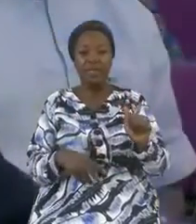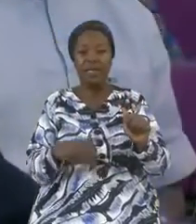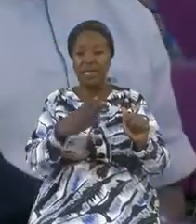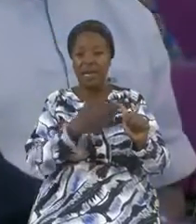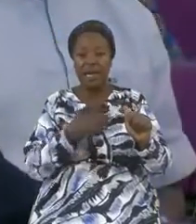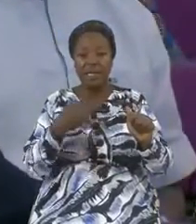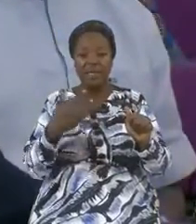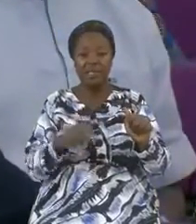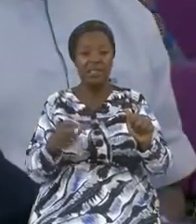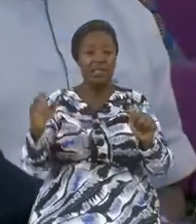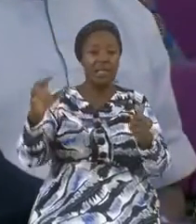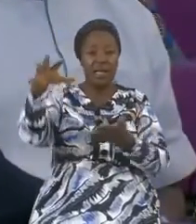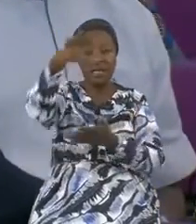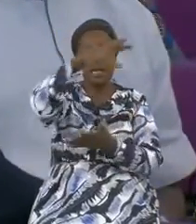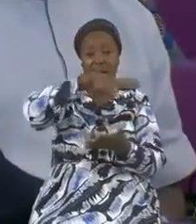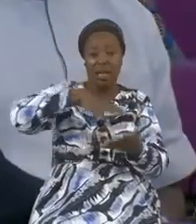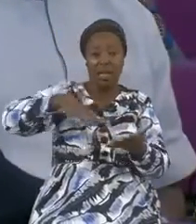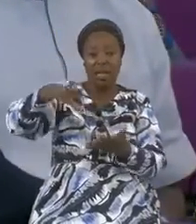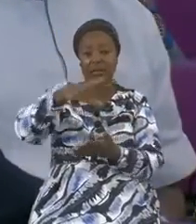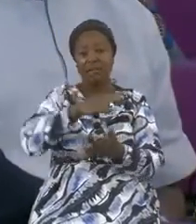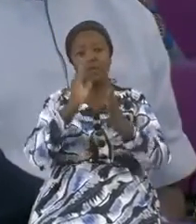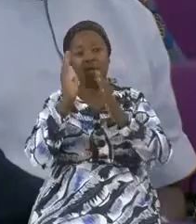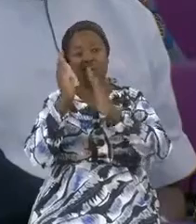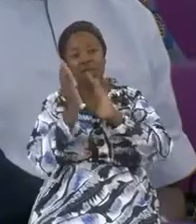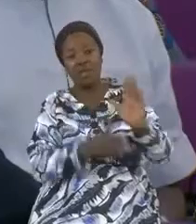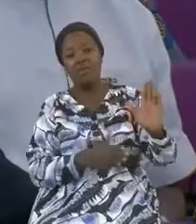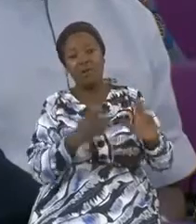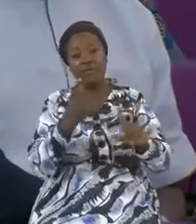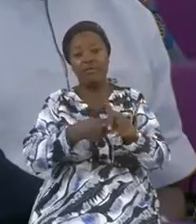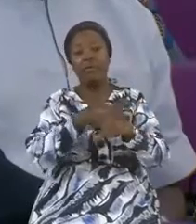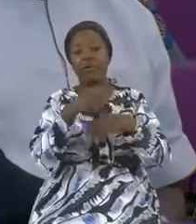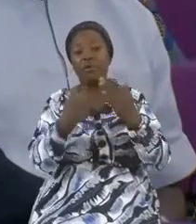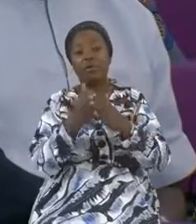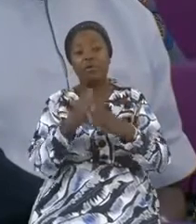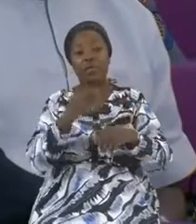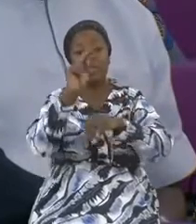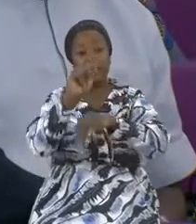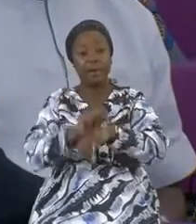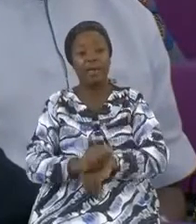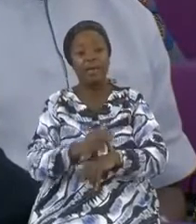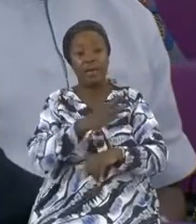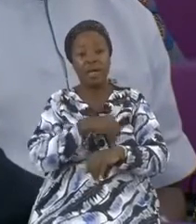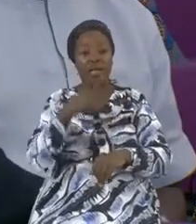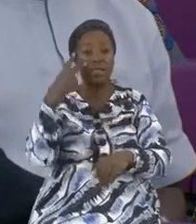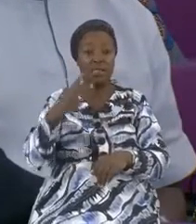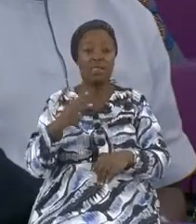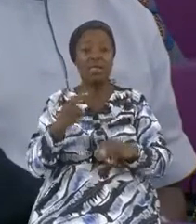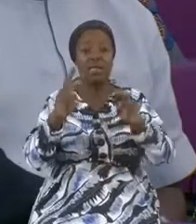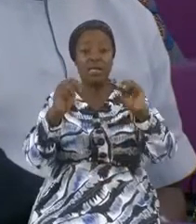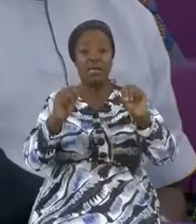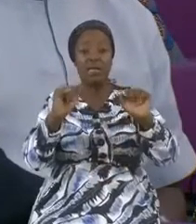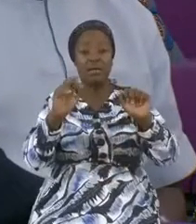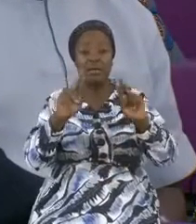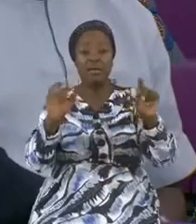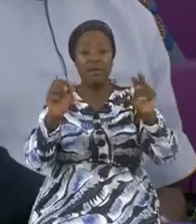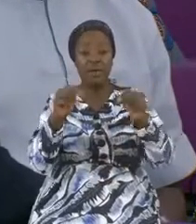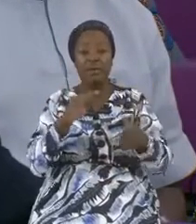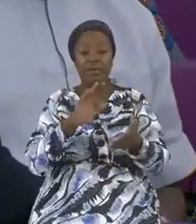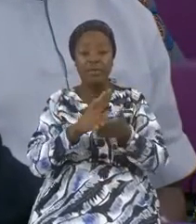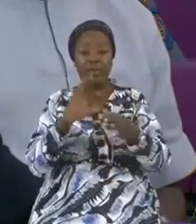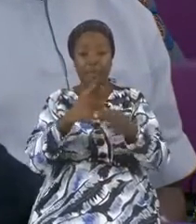and the cloud departed from off the tabernacle. And behold, Miriam became